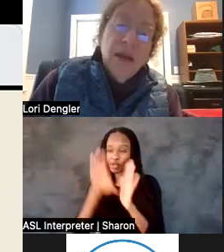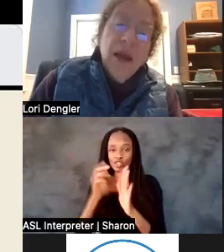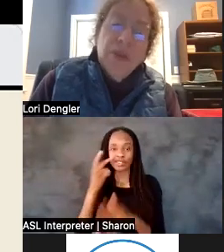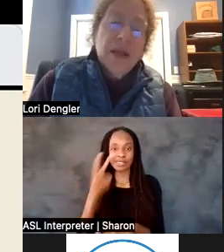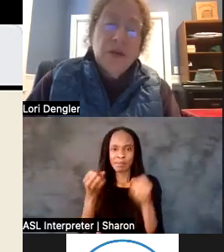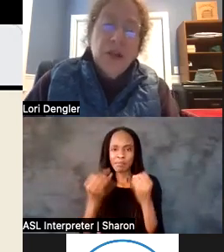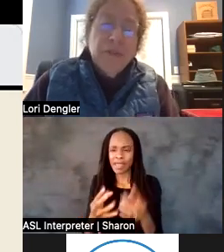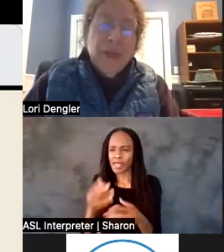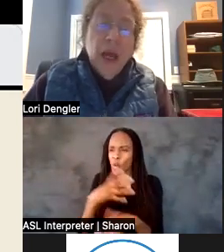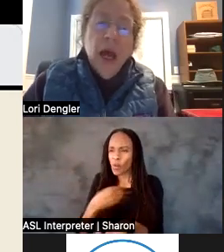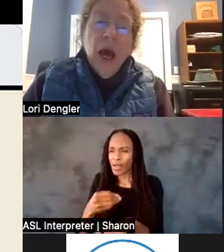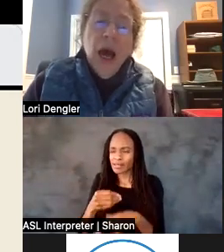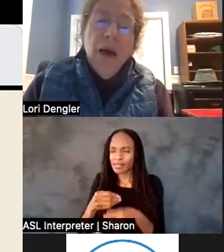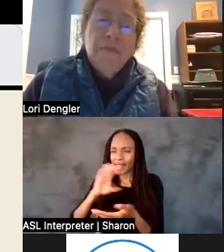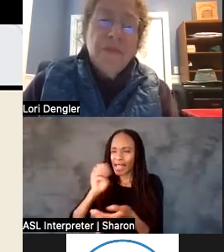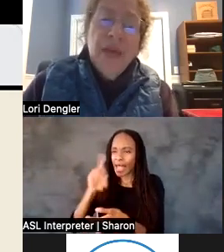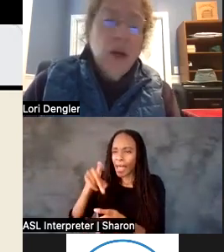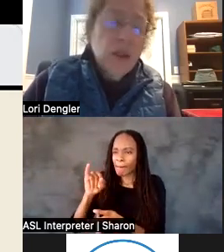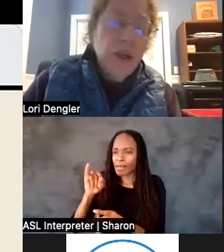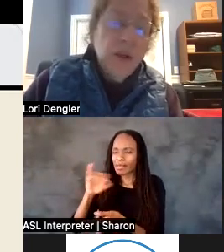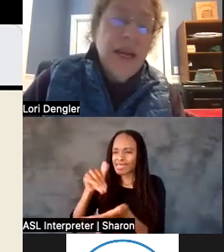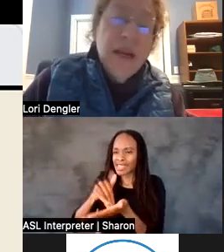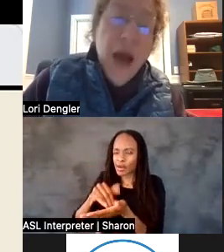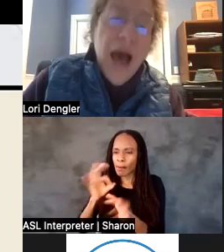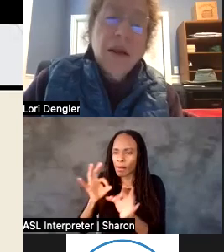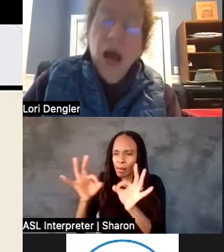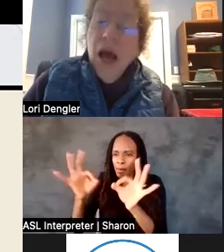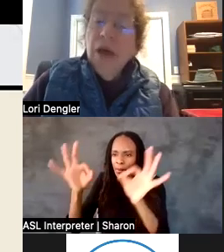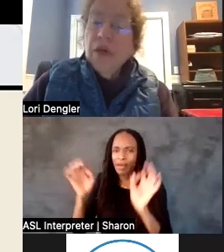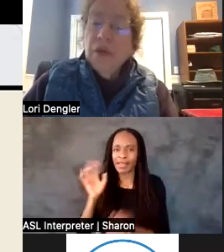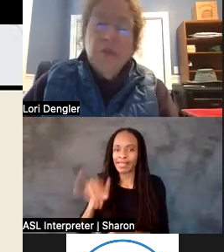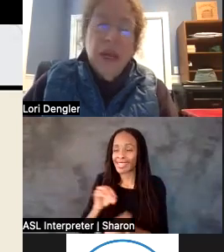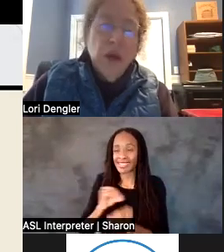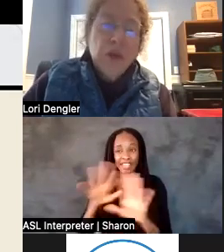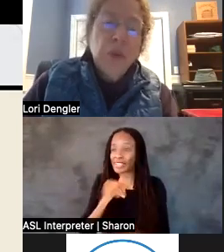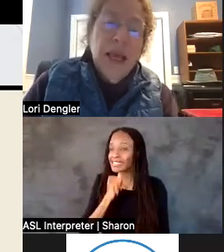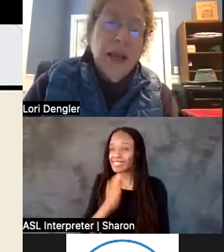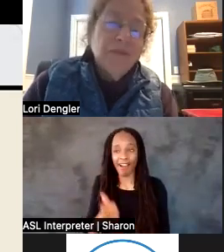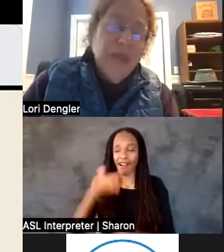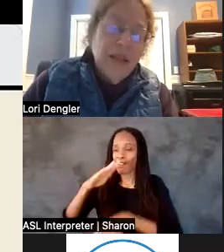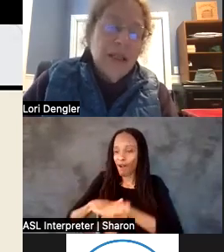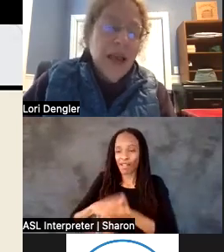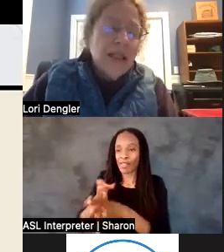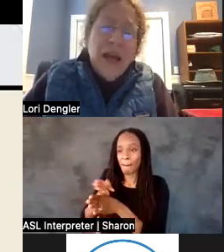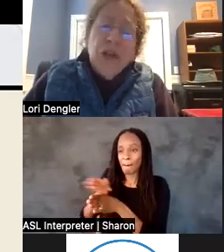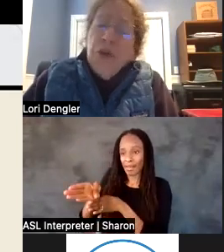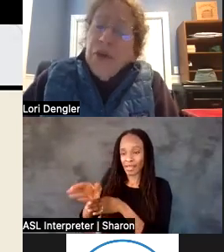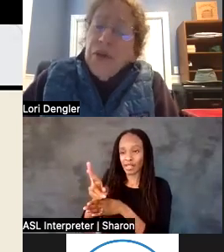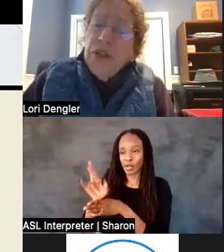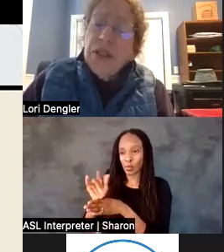white epicenters that are clearly not on the main rupture plane. In this case,